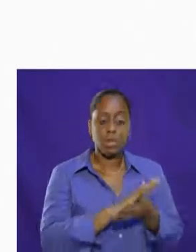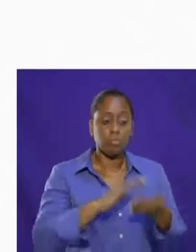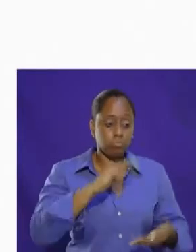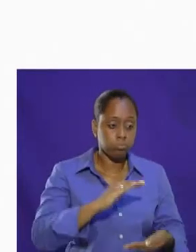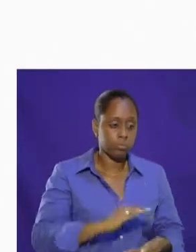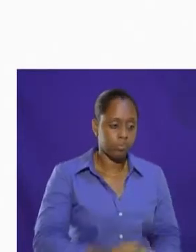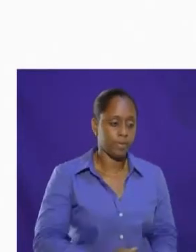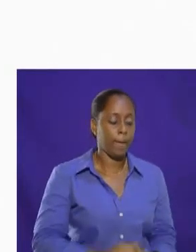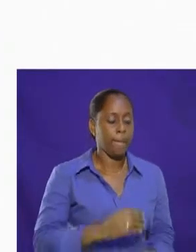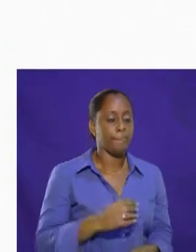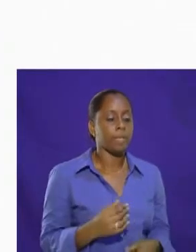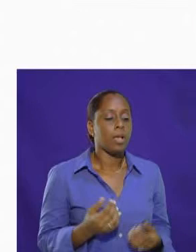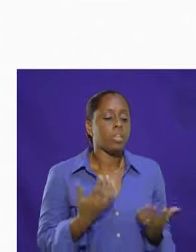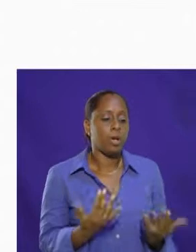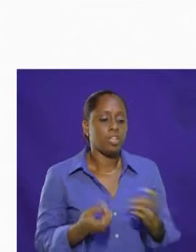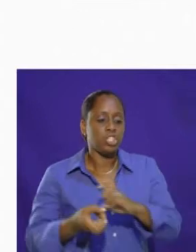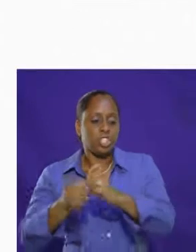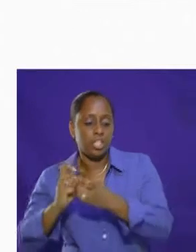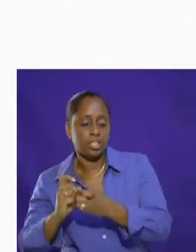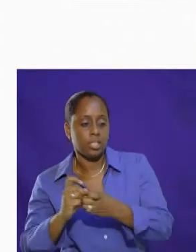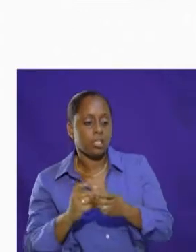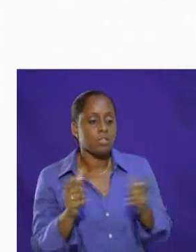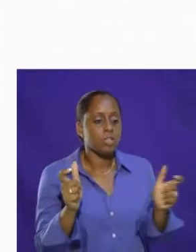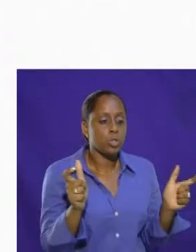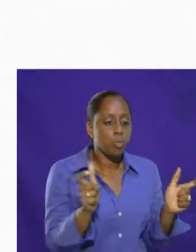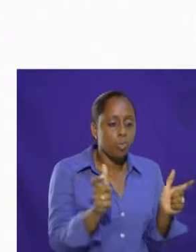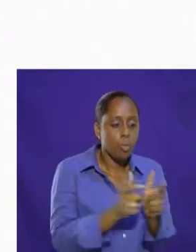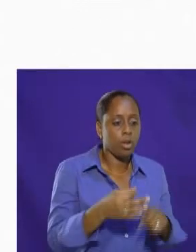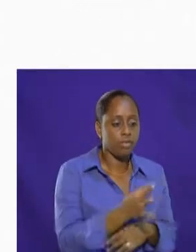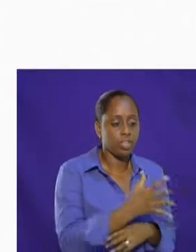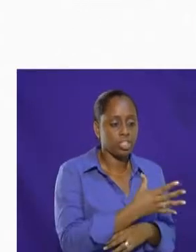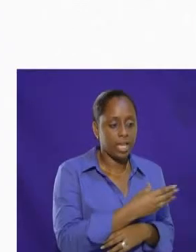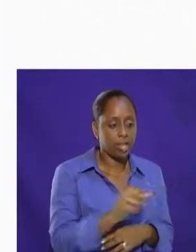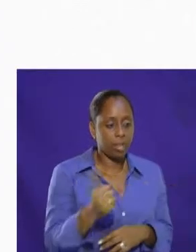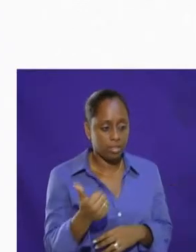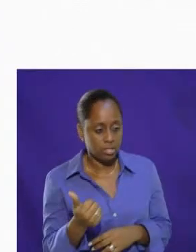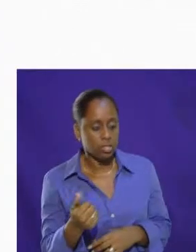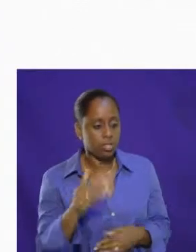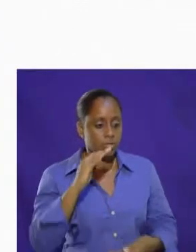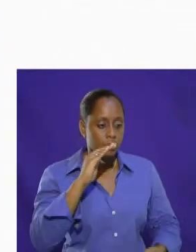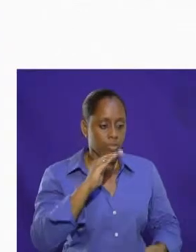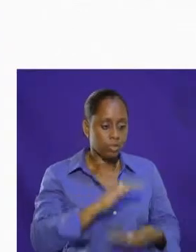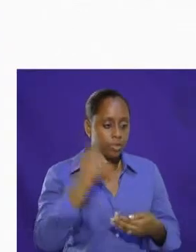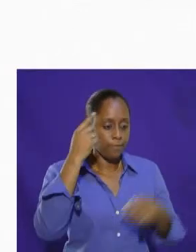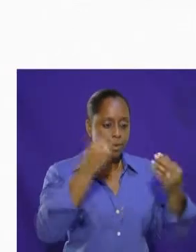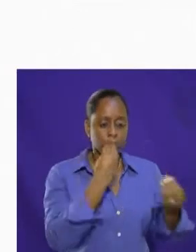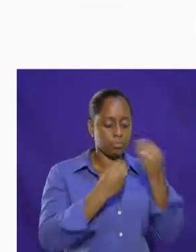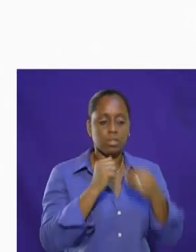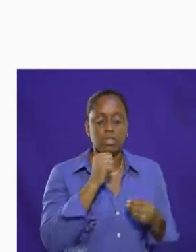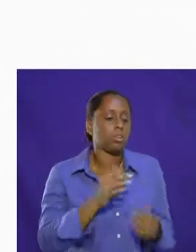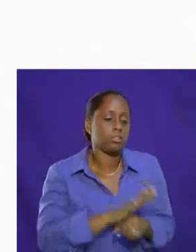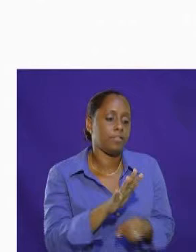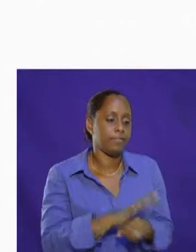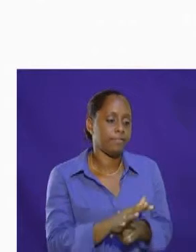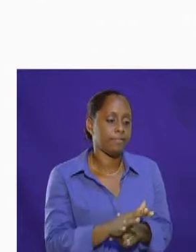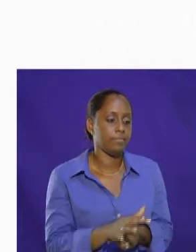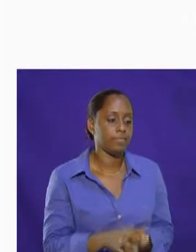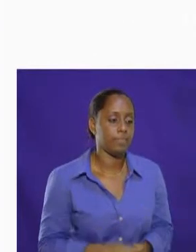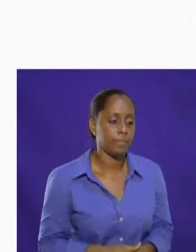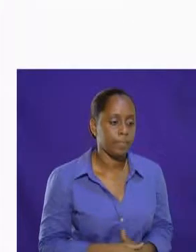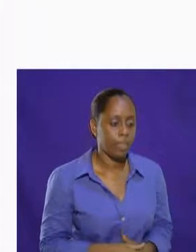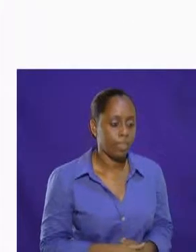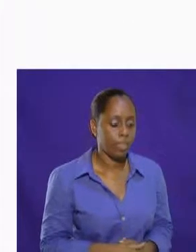water ecosystems, human activities lead to the fragmentation or breakup of habitats. The